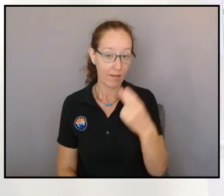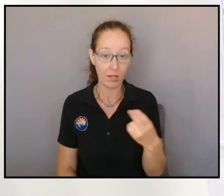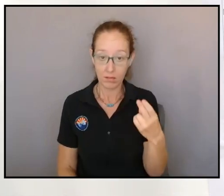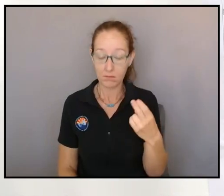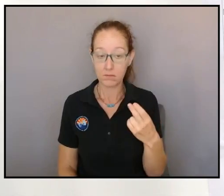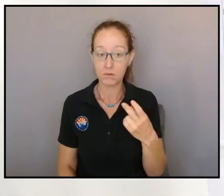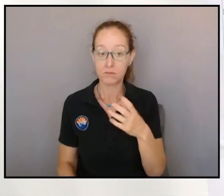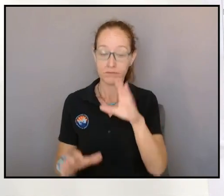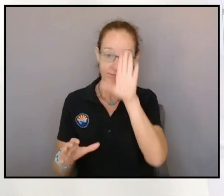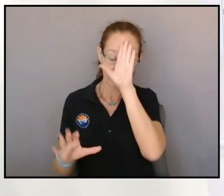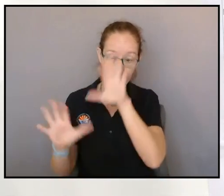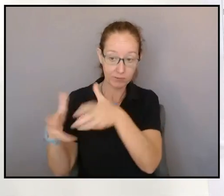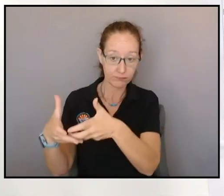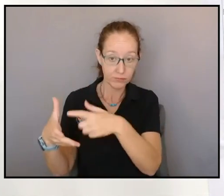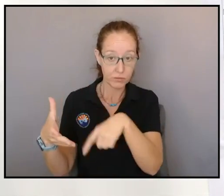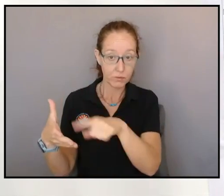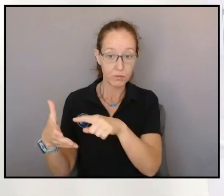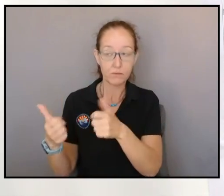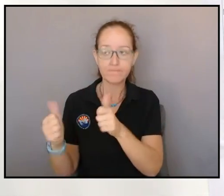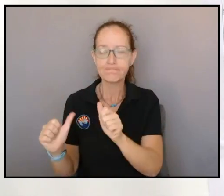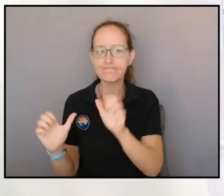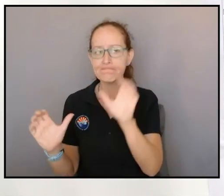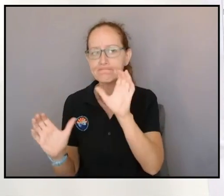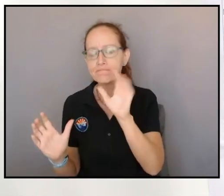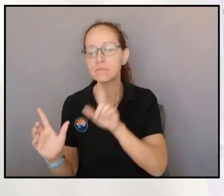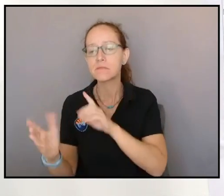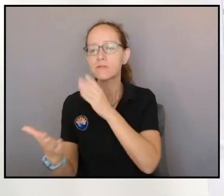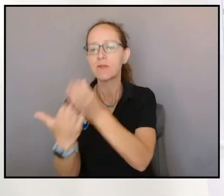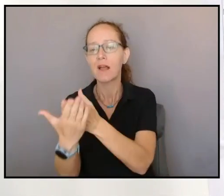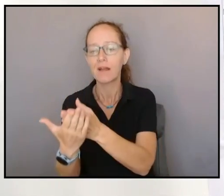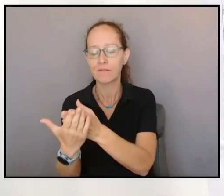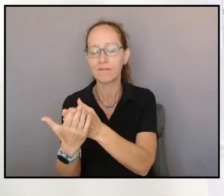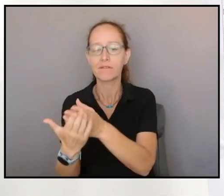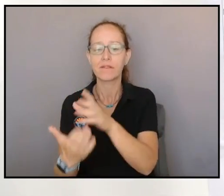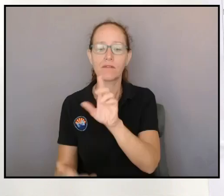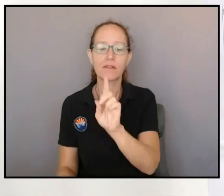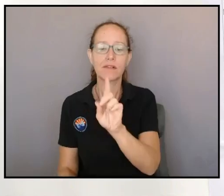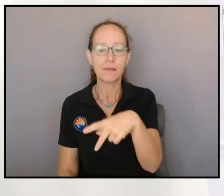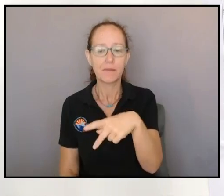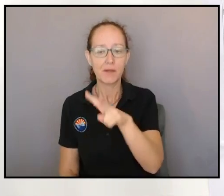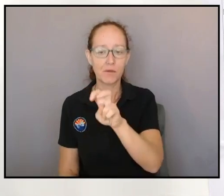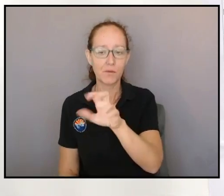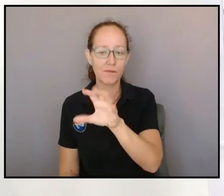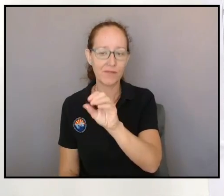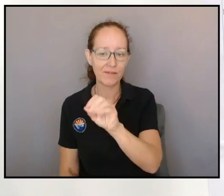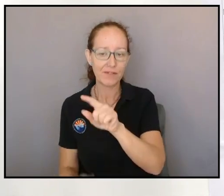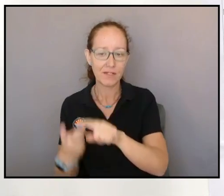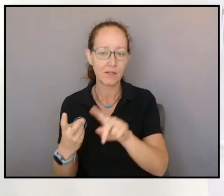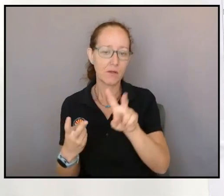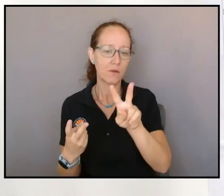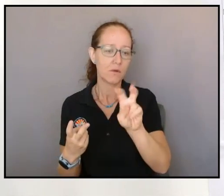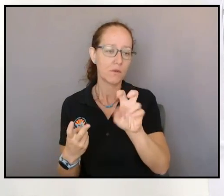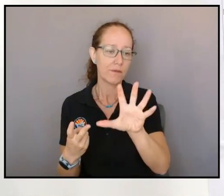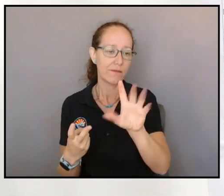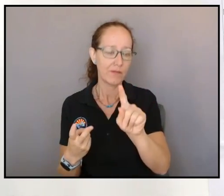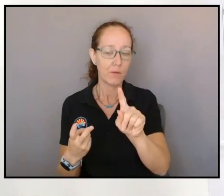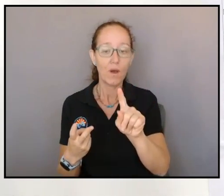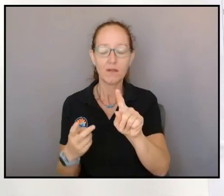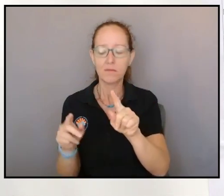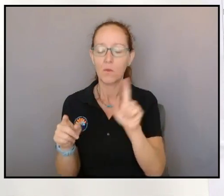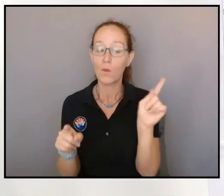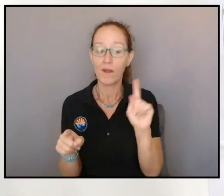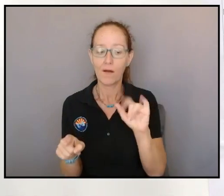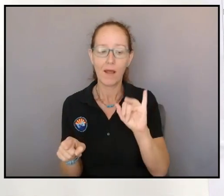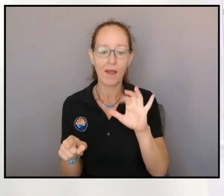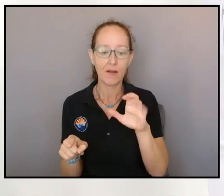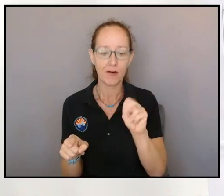up to the DP 250 to 251 chunk above Iron Gate, but the weather came in, so